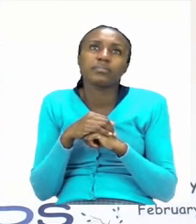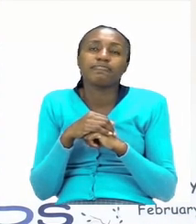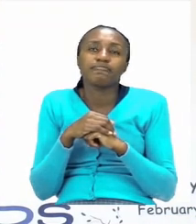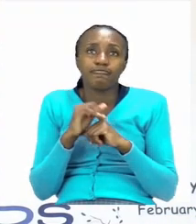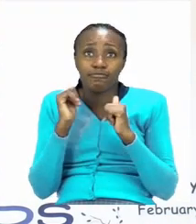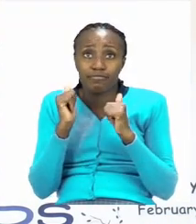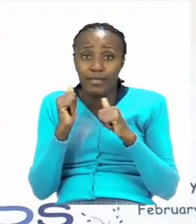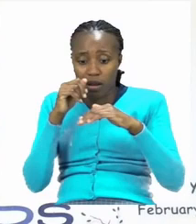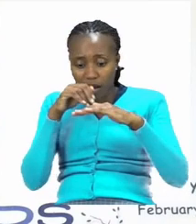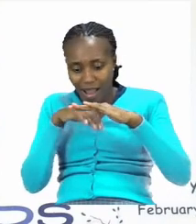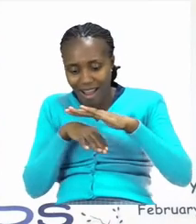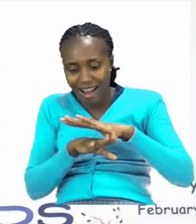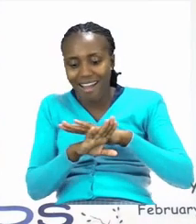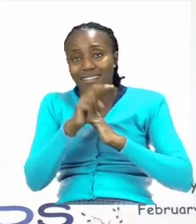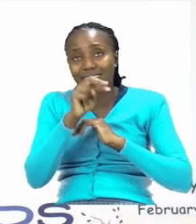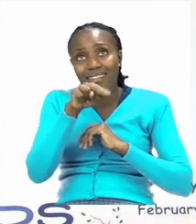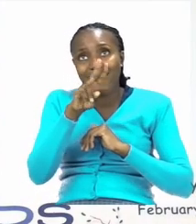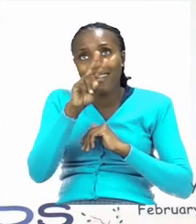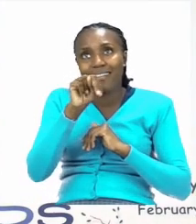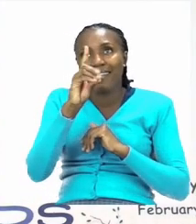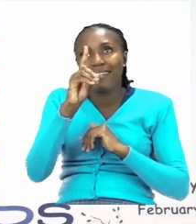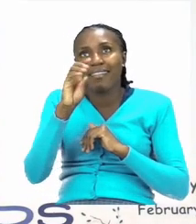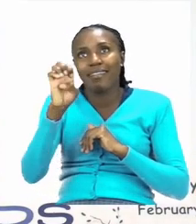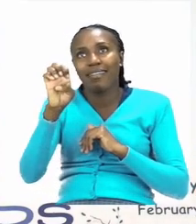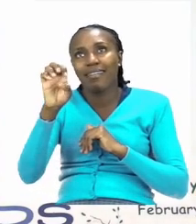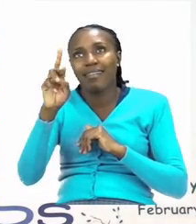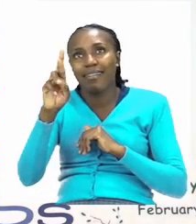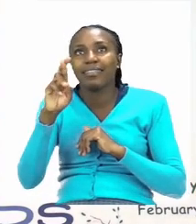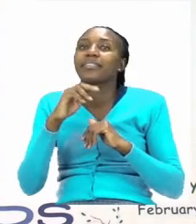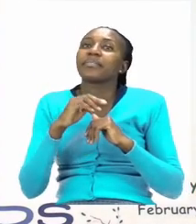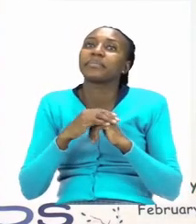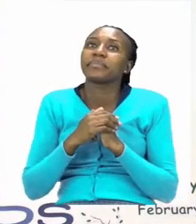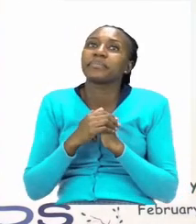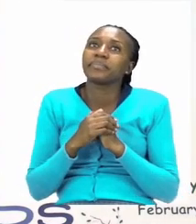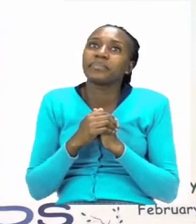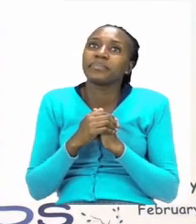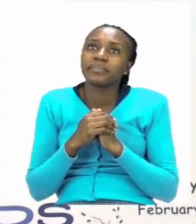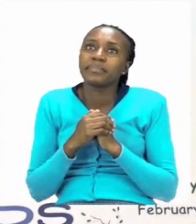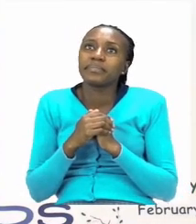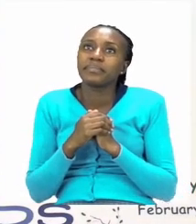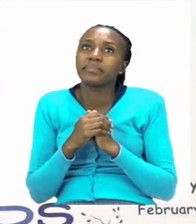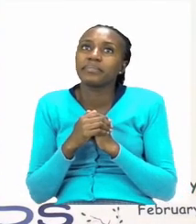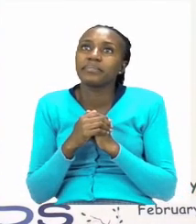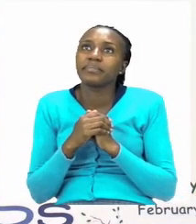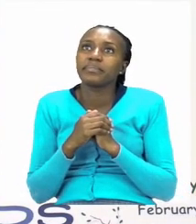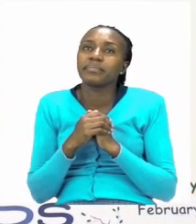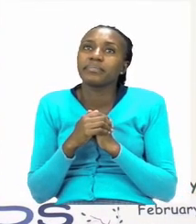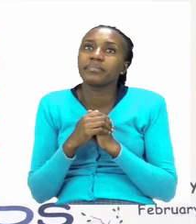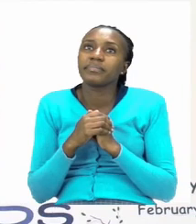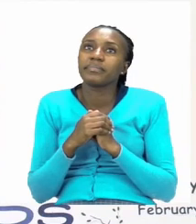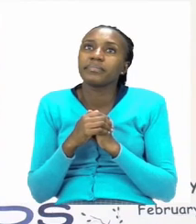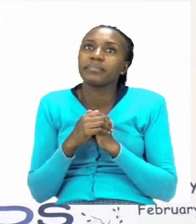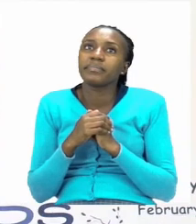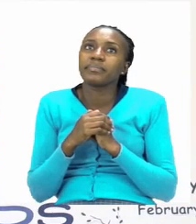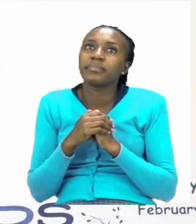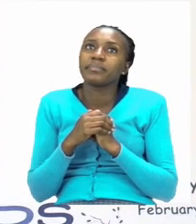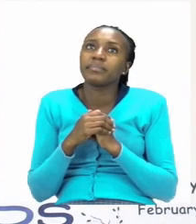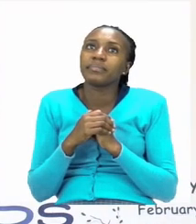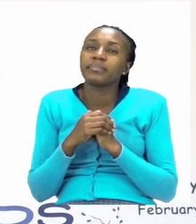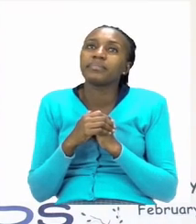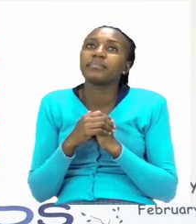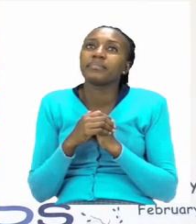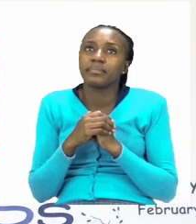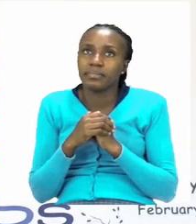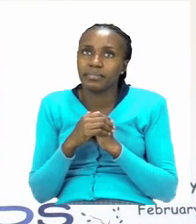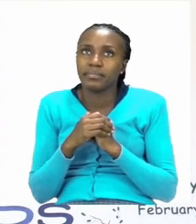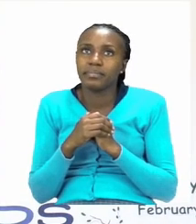So let's write the word under. Take your time and make sure that your letters are